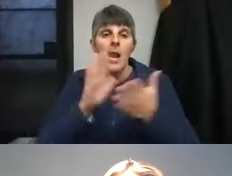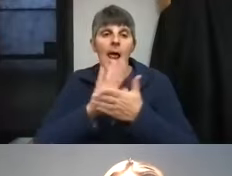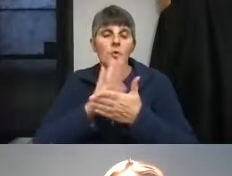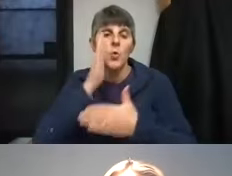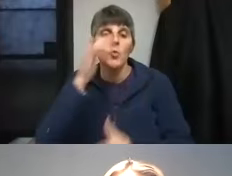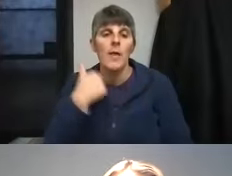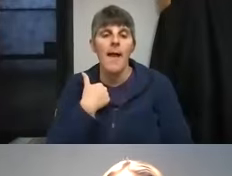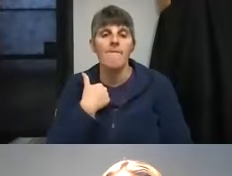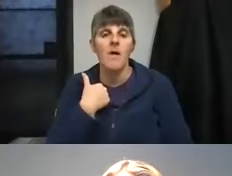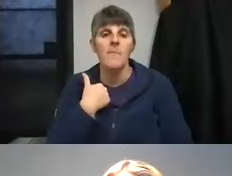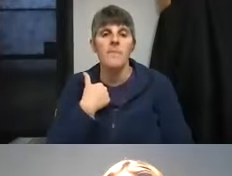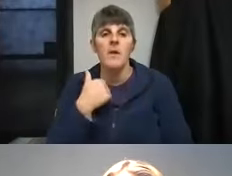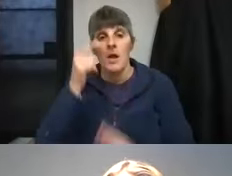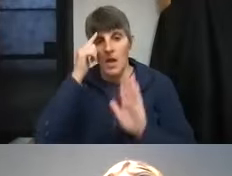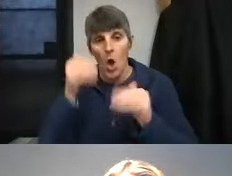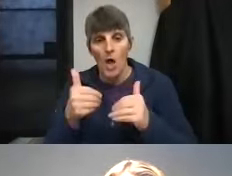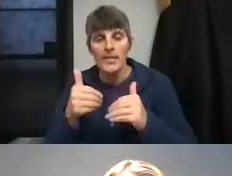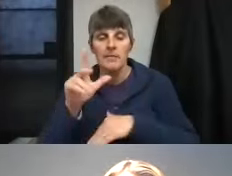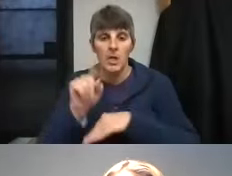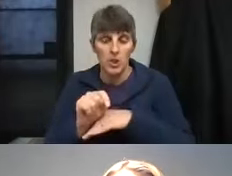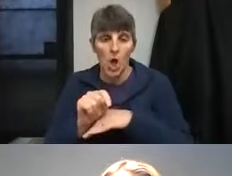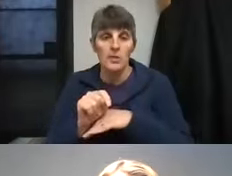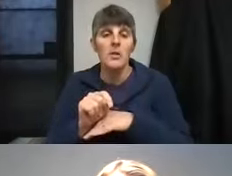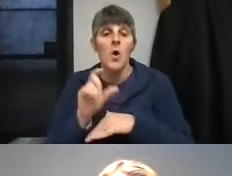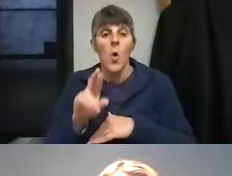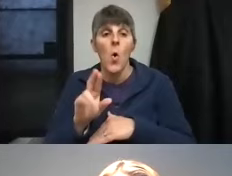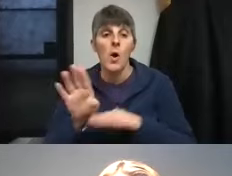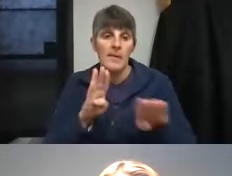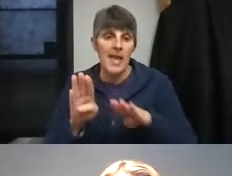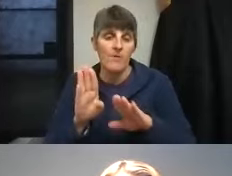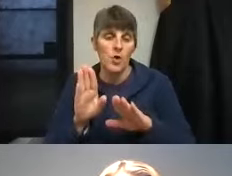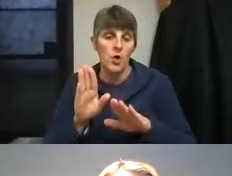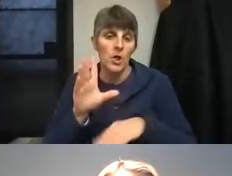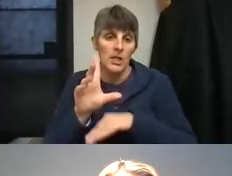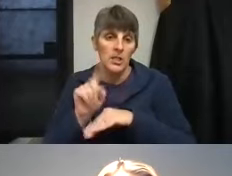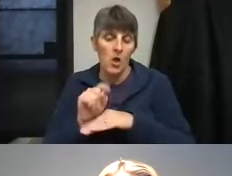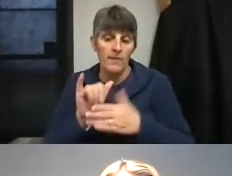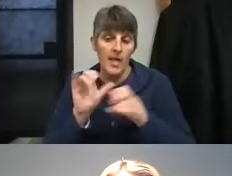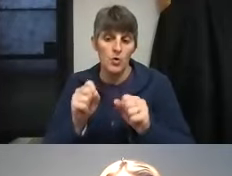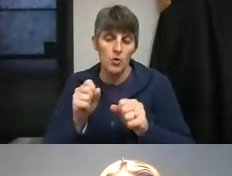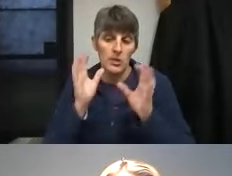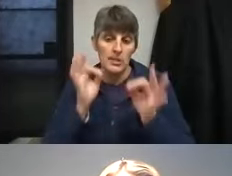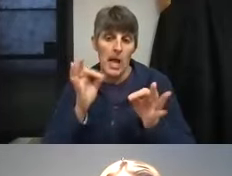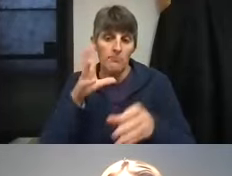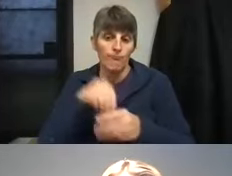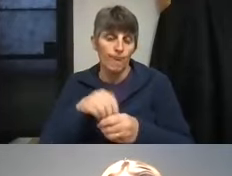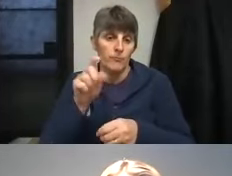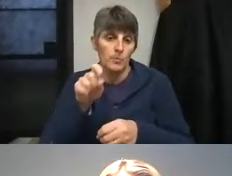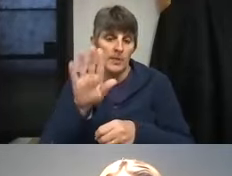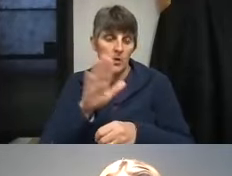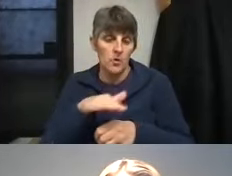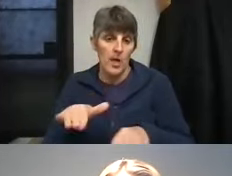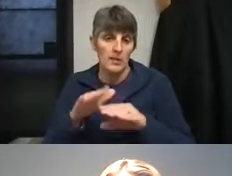will have an autism consultant or a behavior consultant, which you could decide should be involved in your